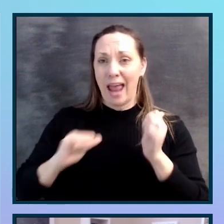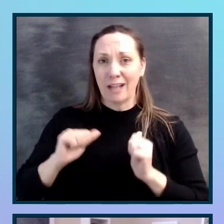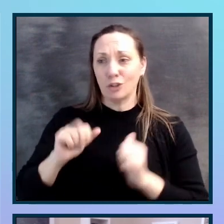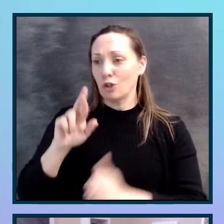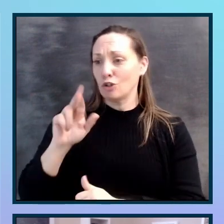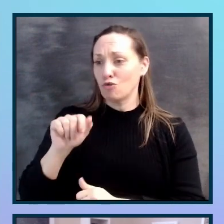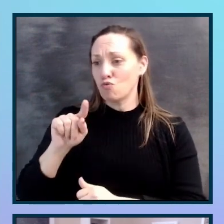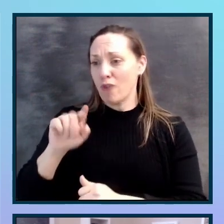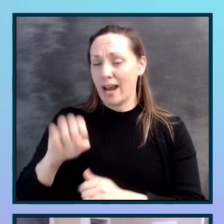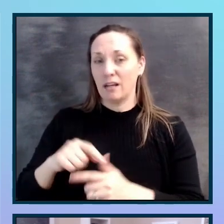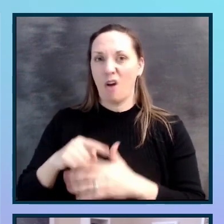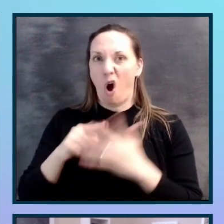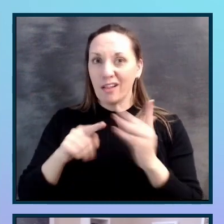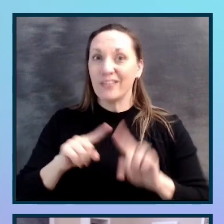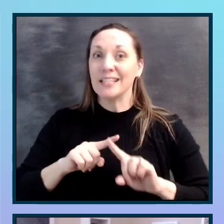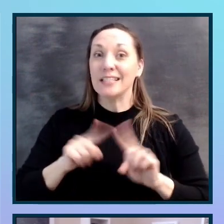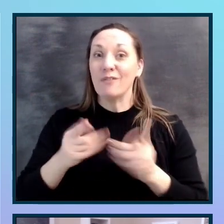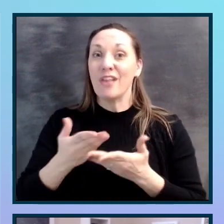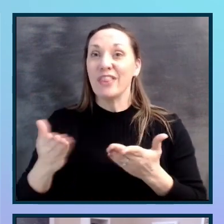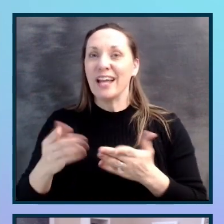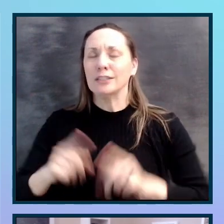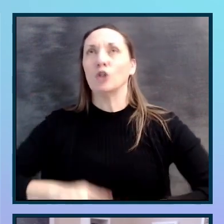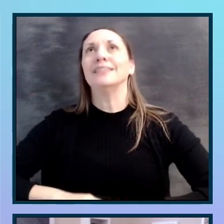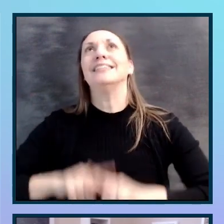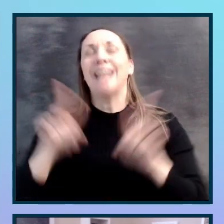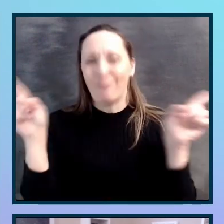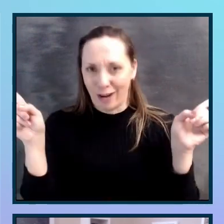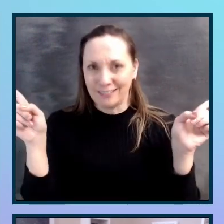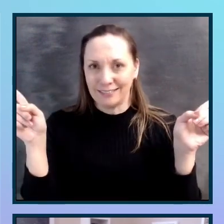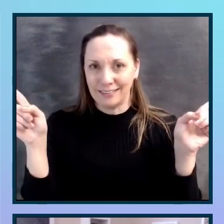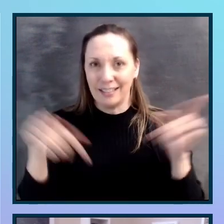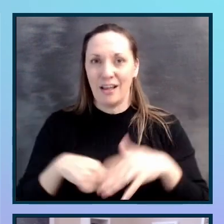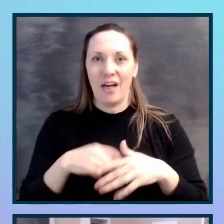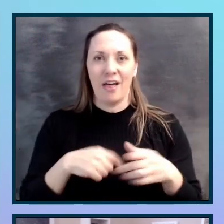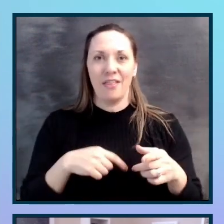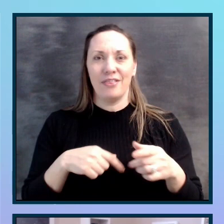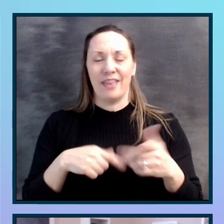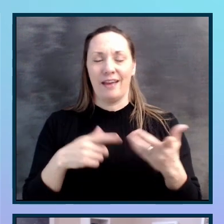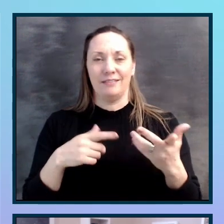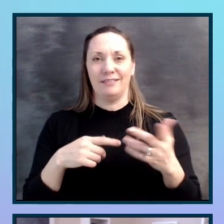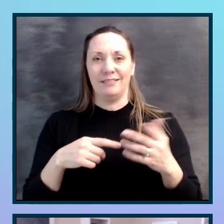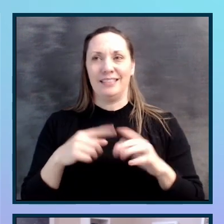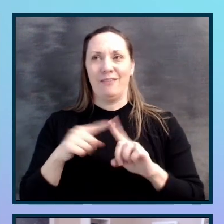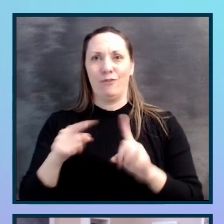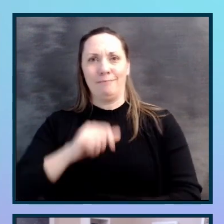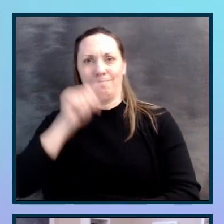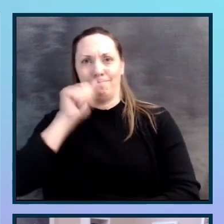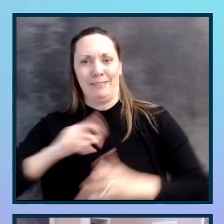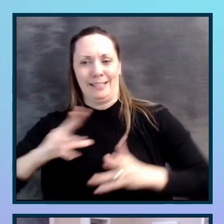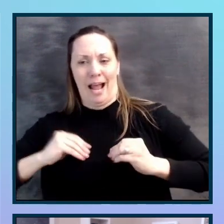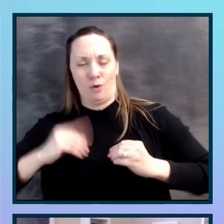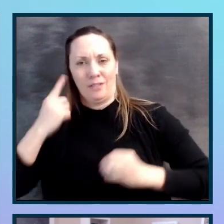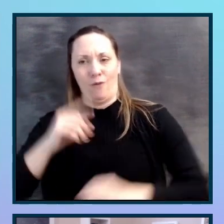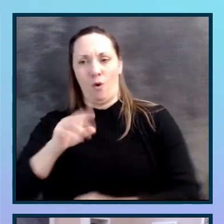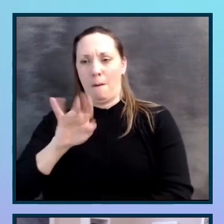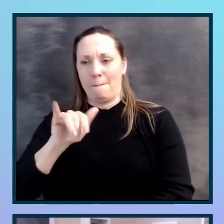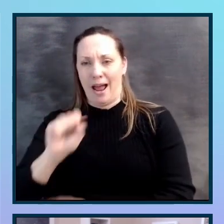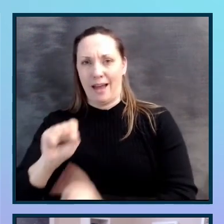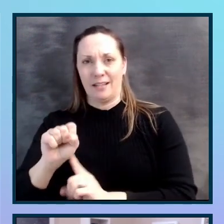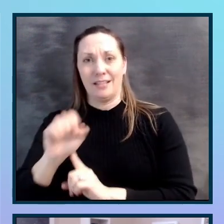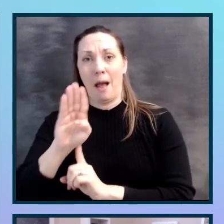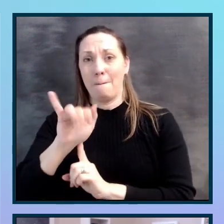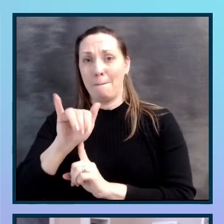have wildly different success cases, that have wildly different tolerance for bias, where bias